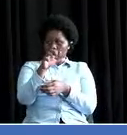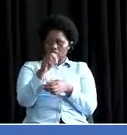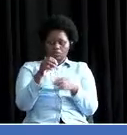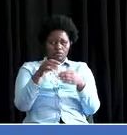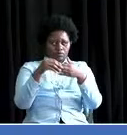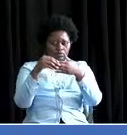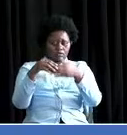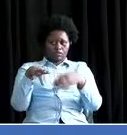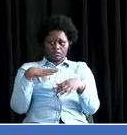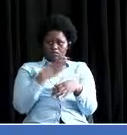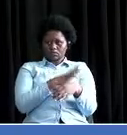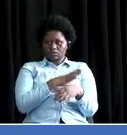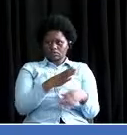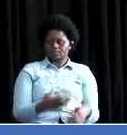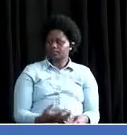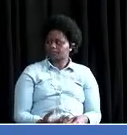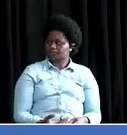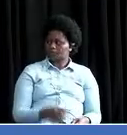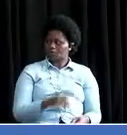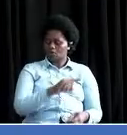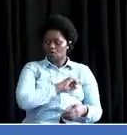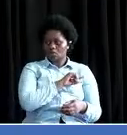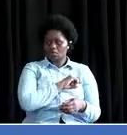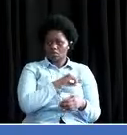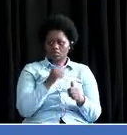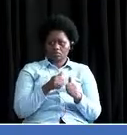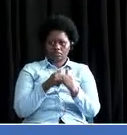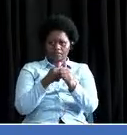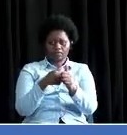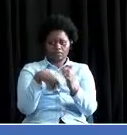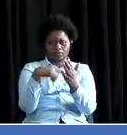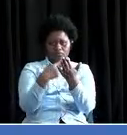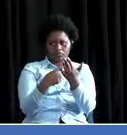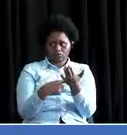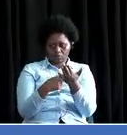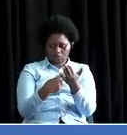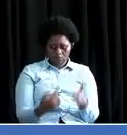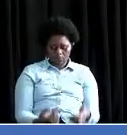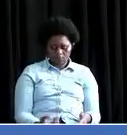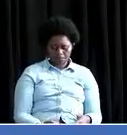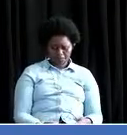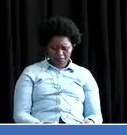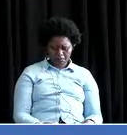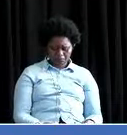guide council because he was following the discussion. Jobane?